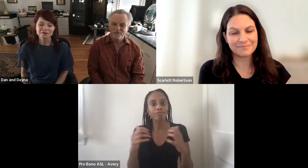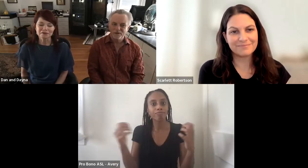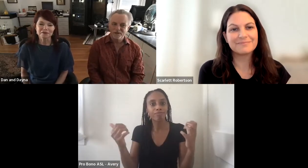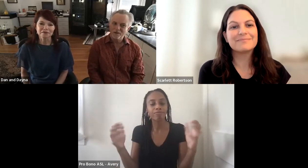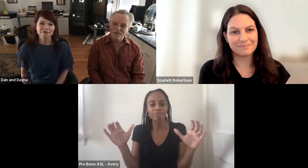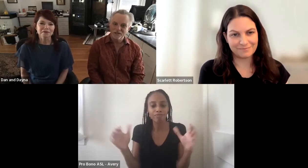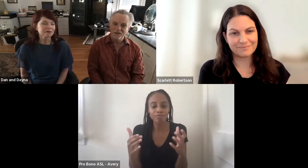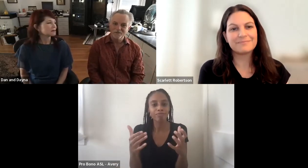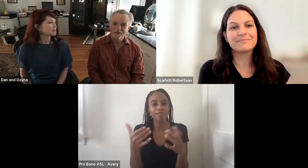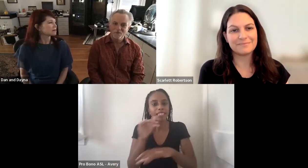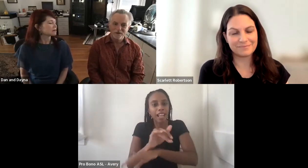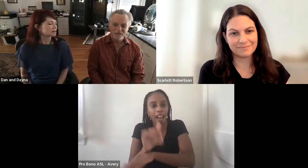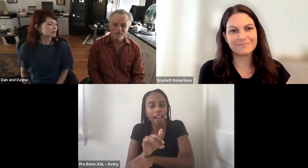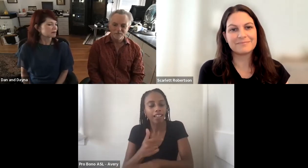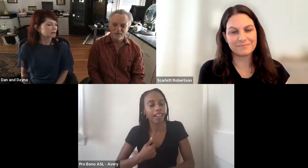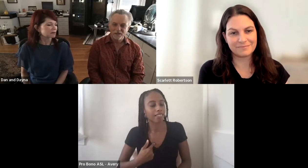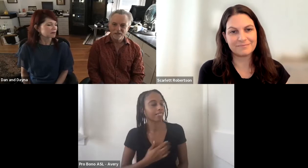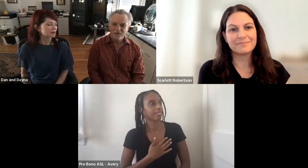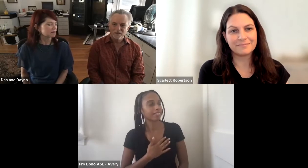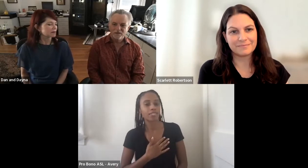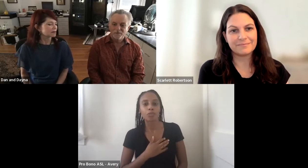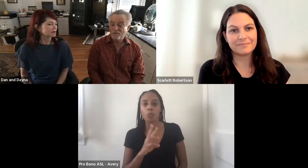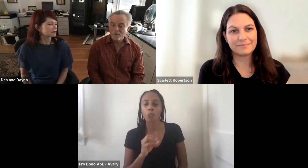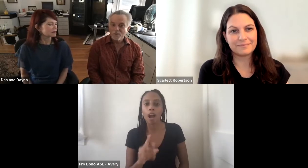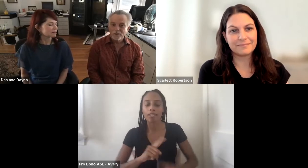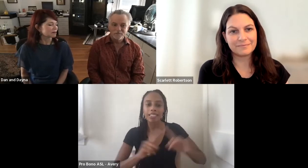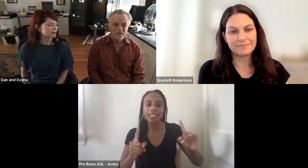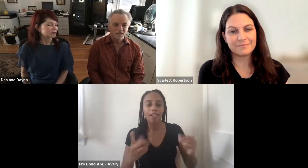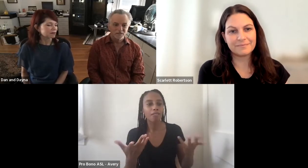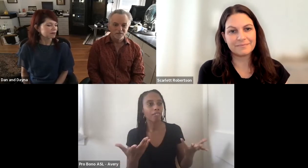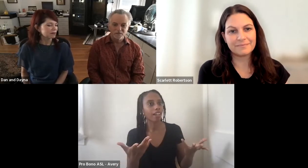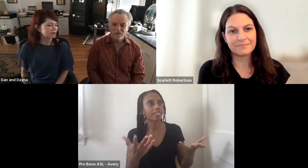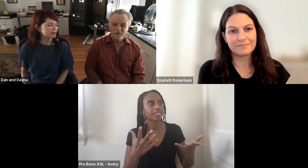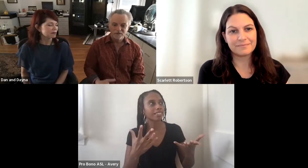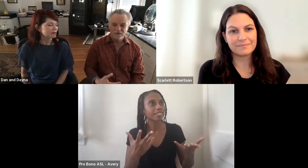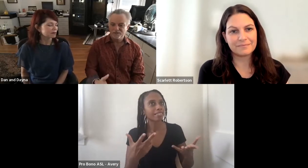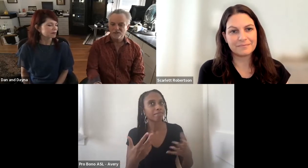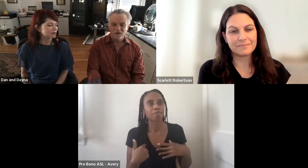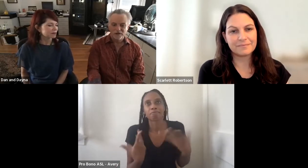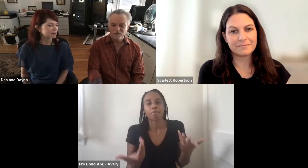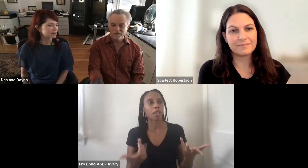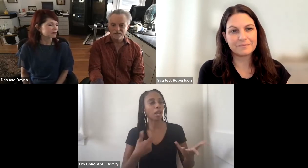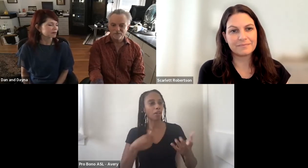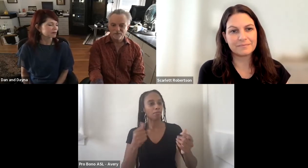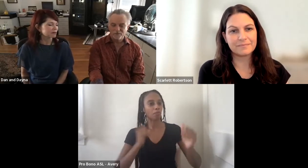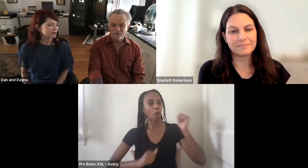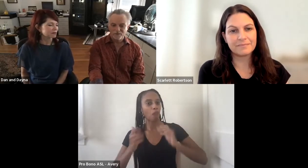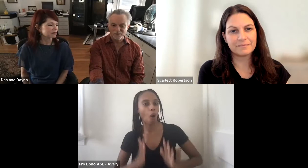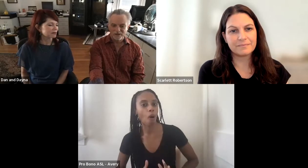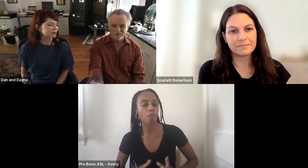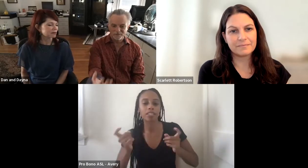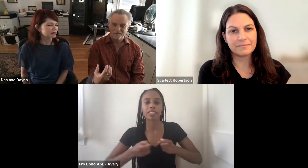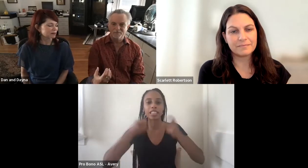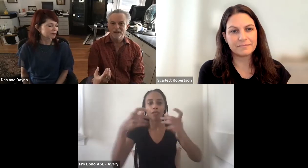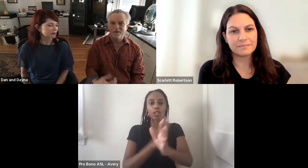very different notion of what it means to be a performer, what it means to gift song, and what it means for the performer